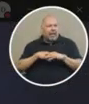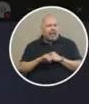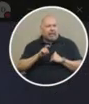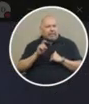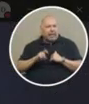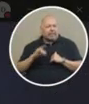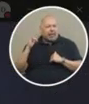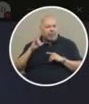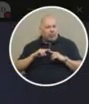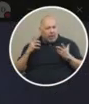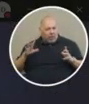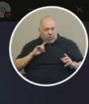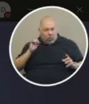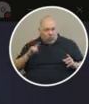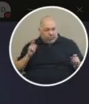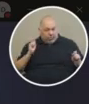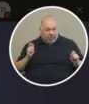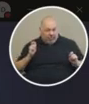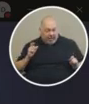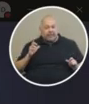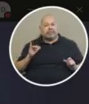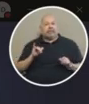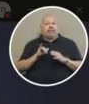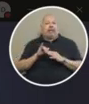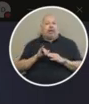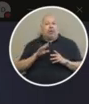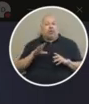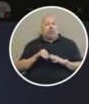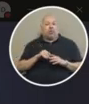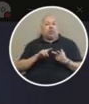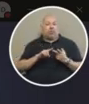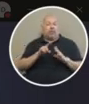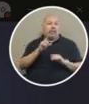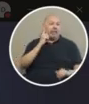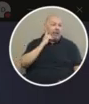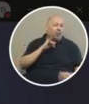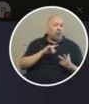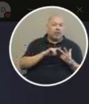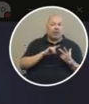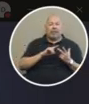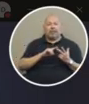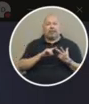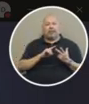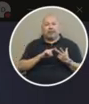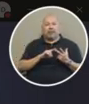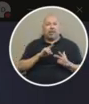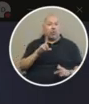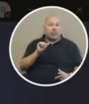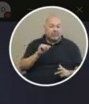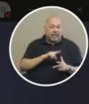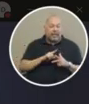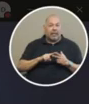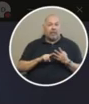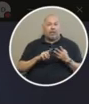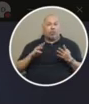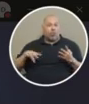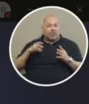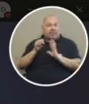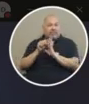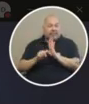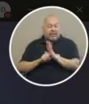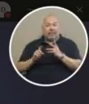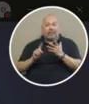Texas airport. That order has been revised and now includes the states of California, Louisiana,